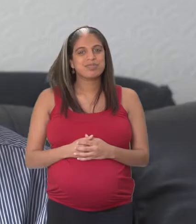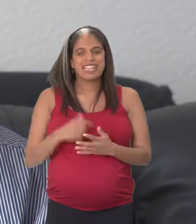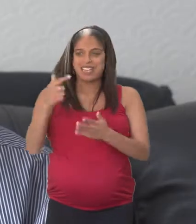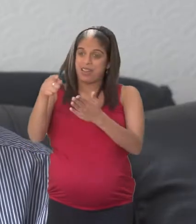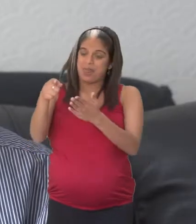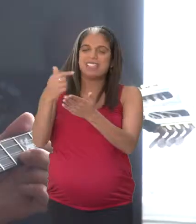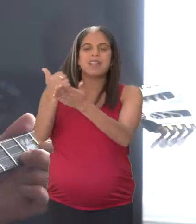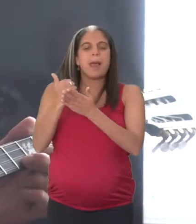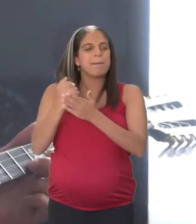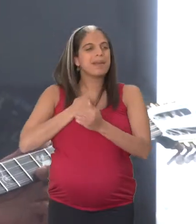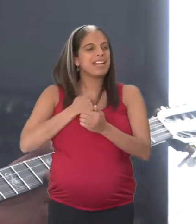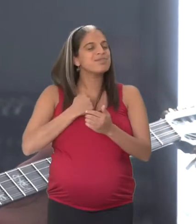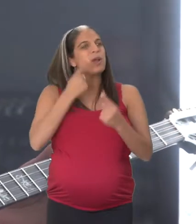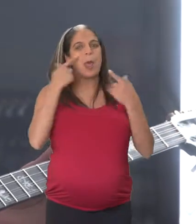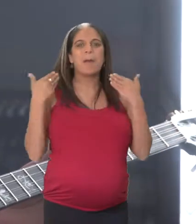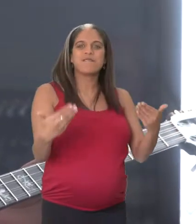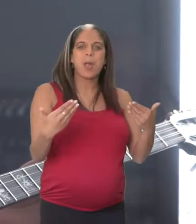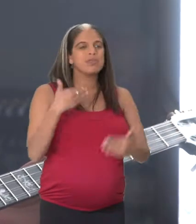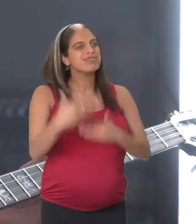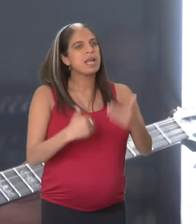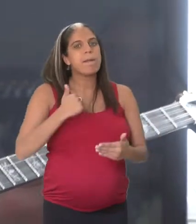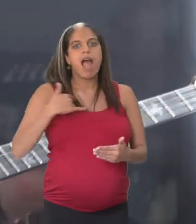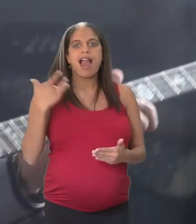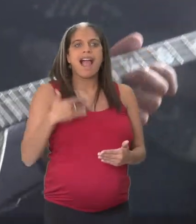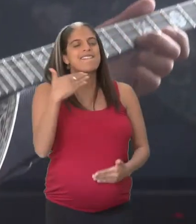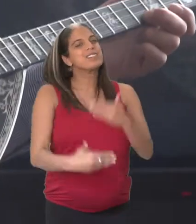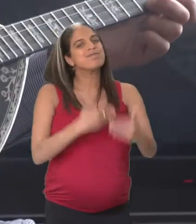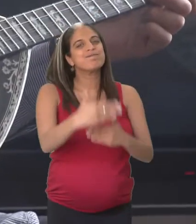it gives me something to look forward to in my life.